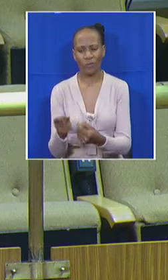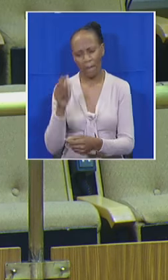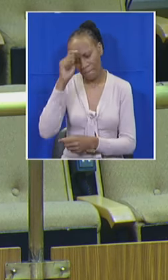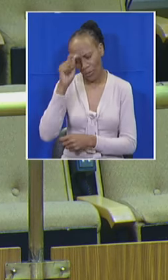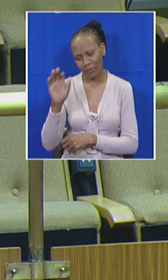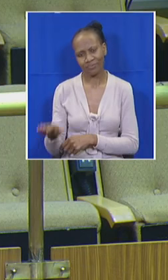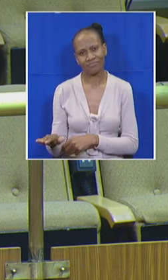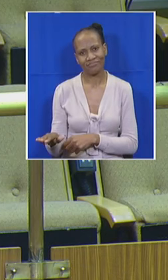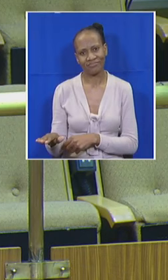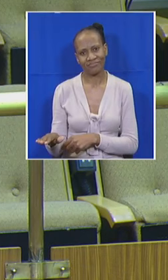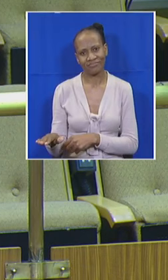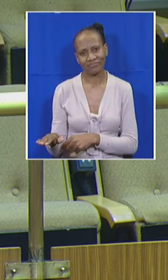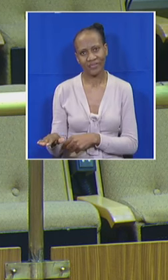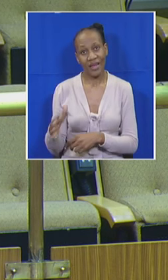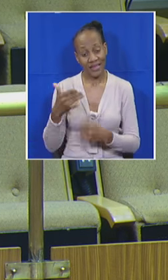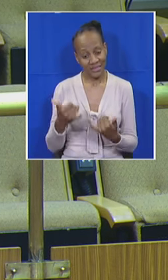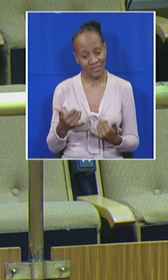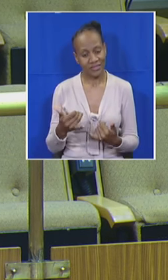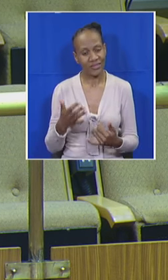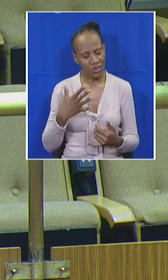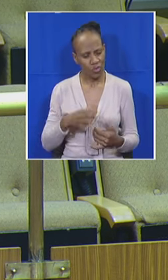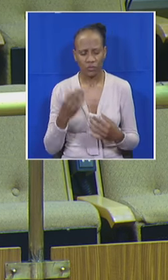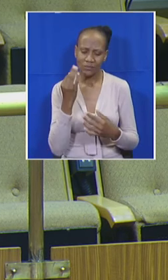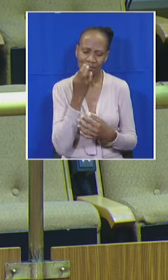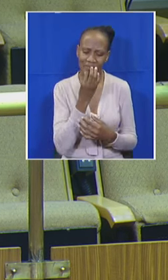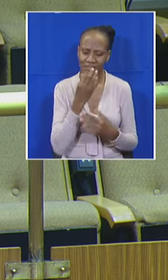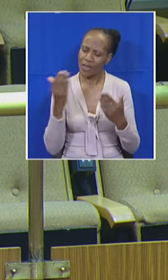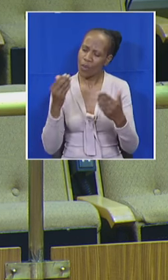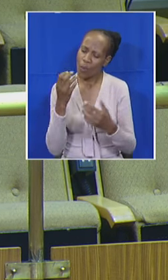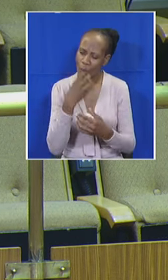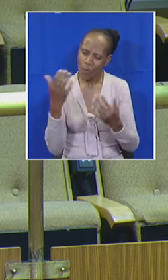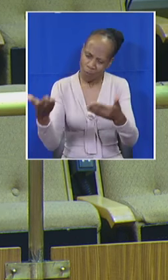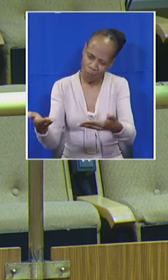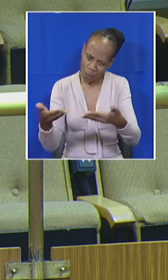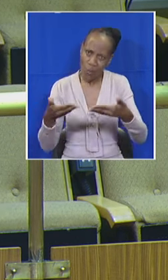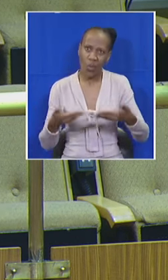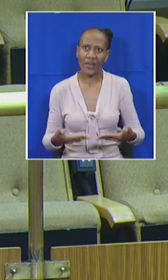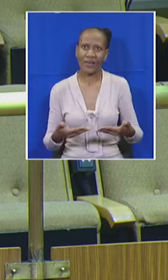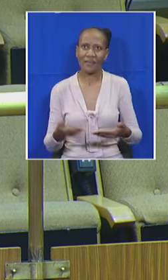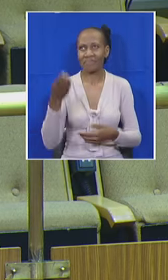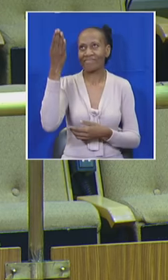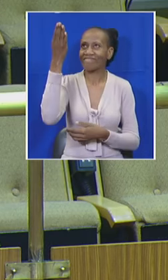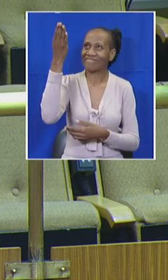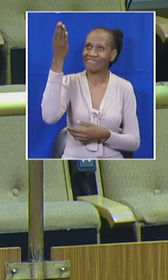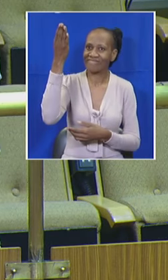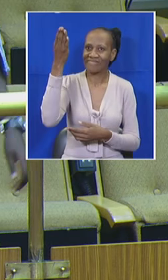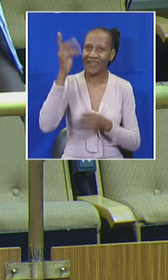Let me extend a warm welcome to Given, who is my special guest